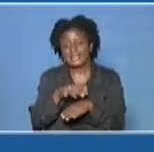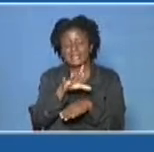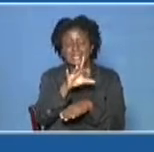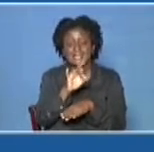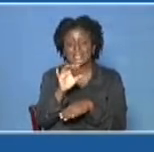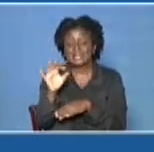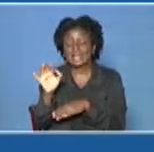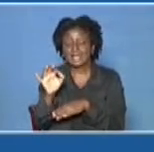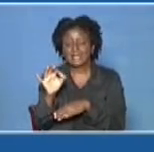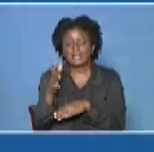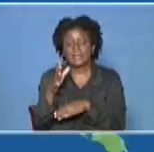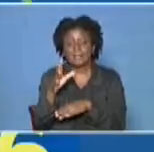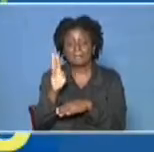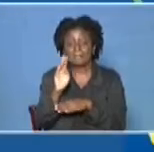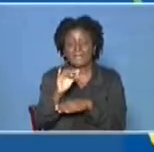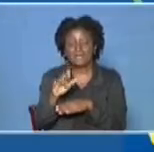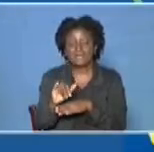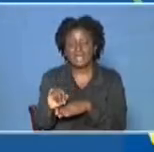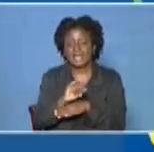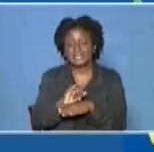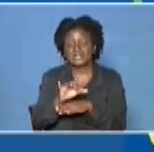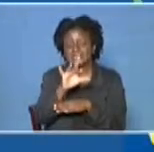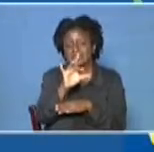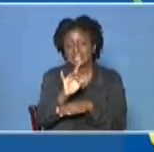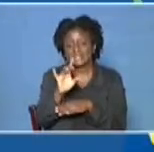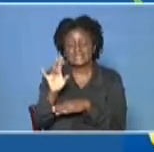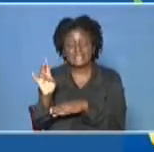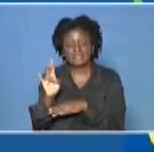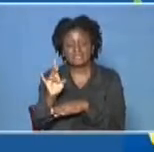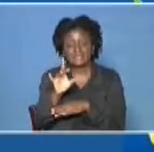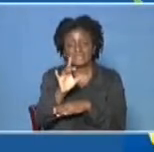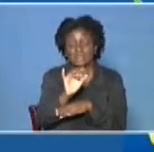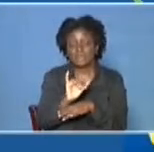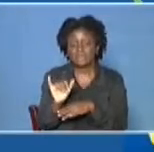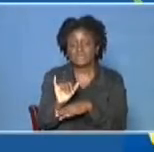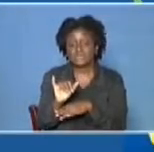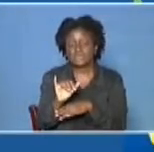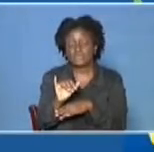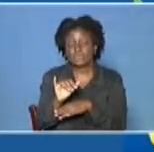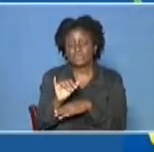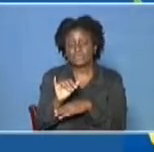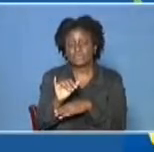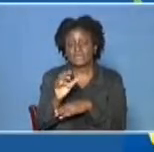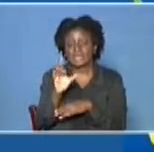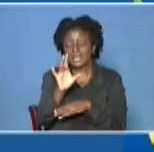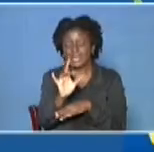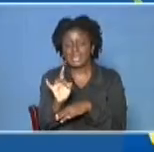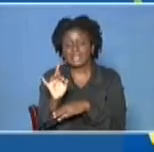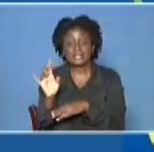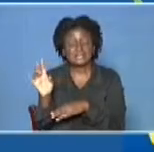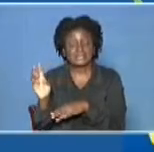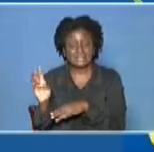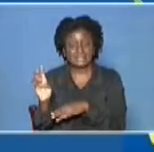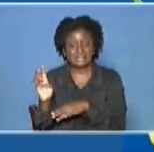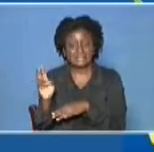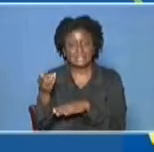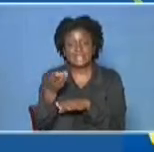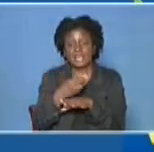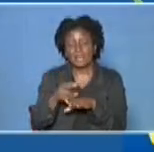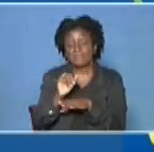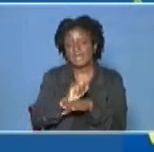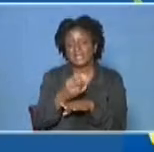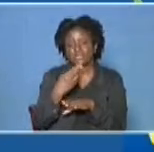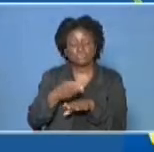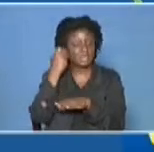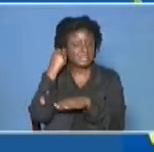Islands, 87. Alice Bimini also at 87 degrees. 86 in Harbor Island and Roxanne, Eleuthera. Black Point, Exuma, and